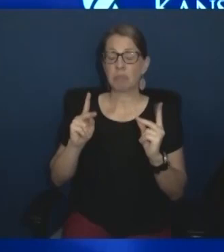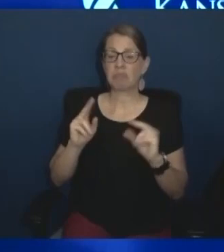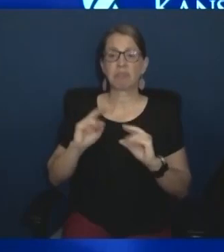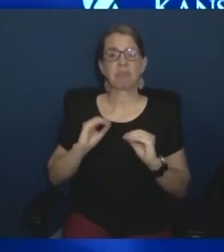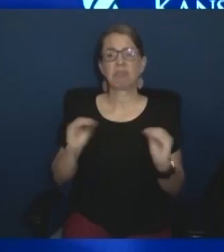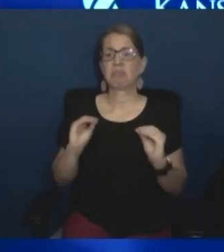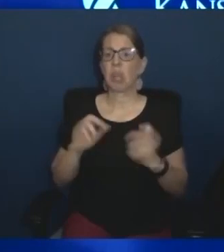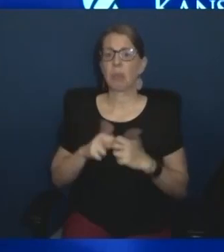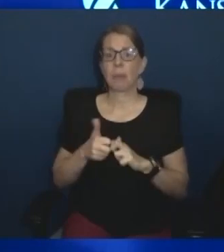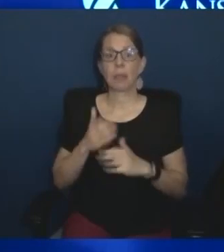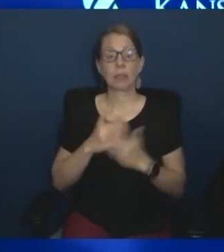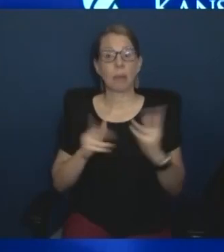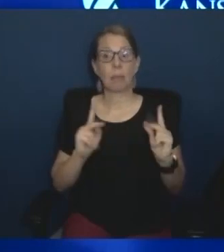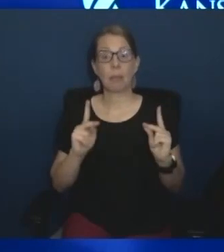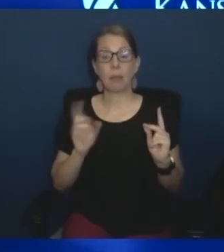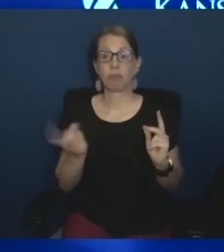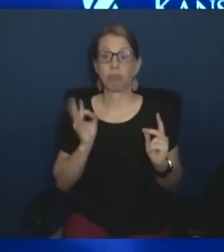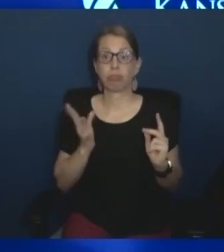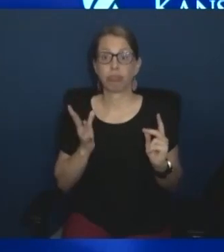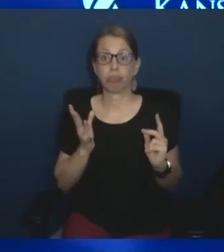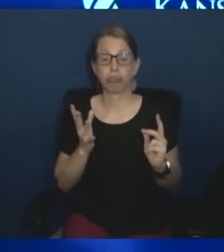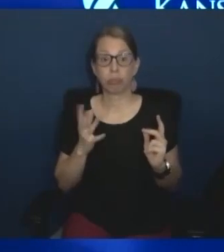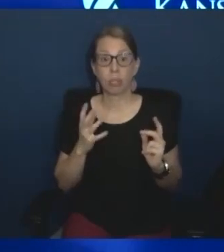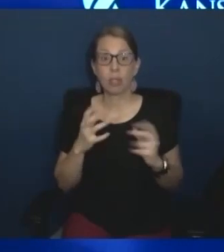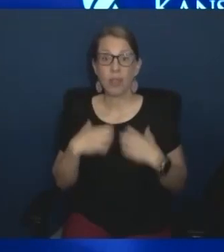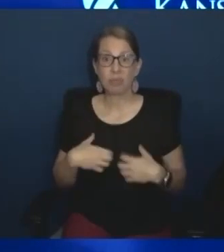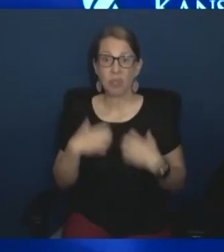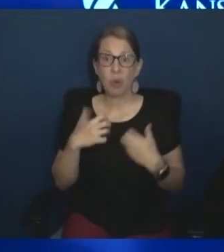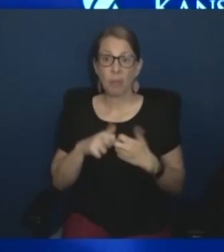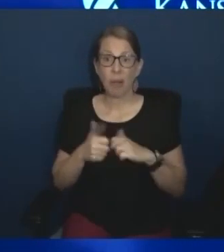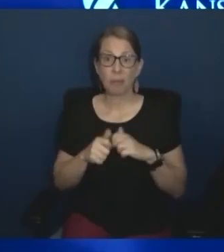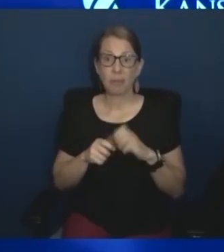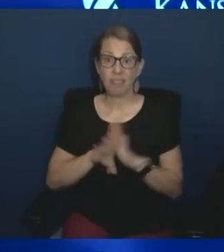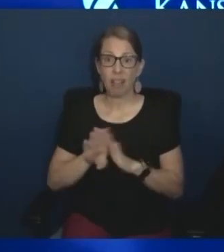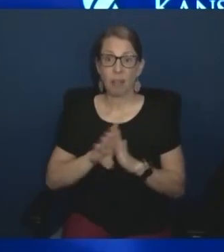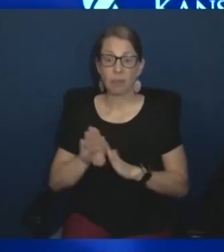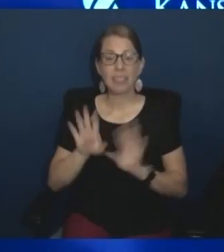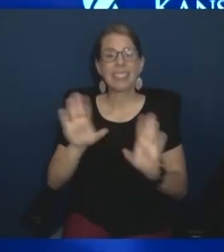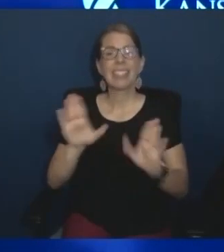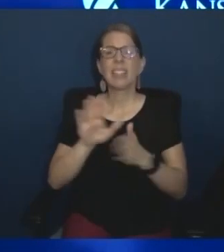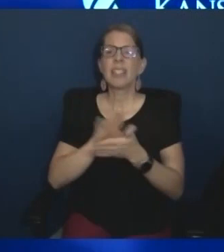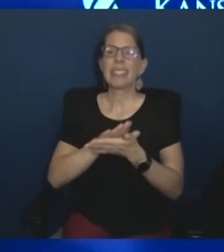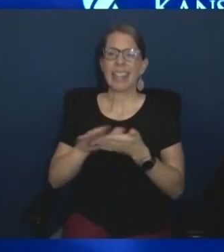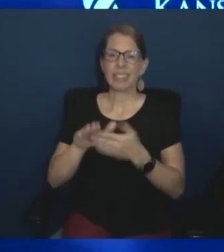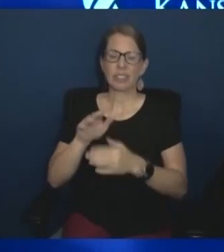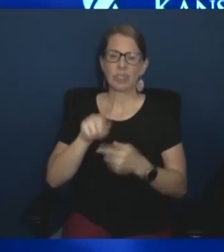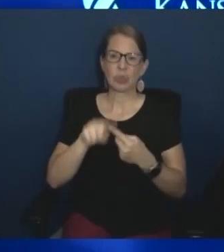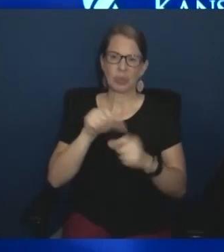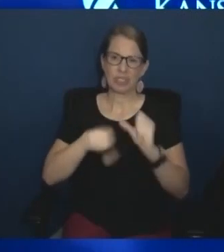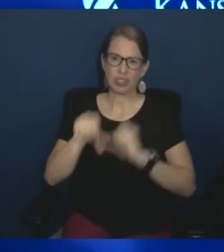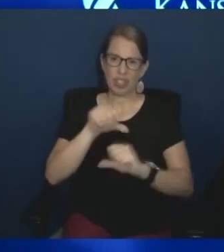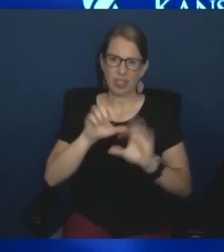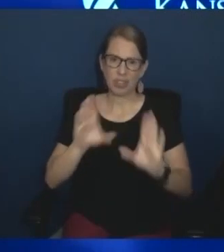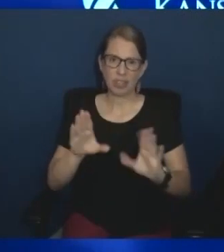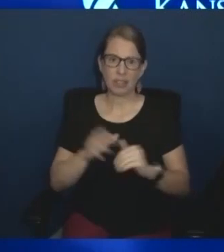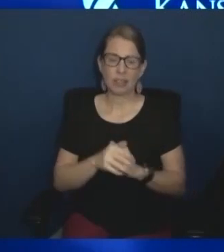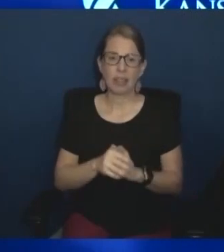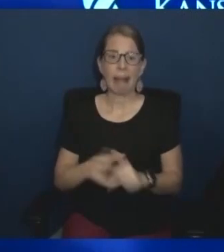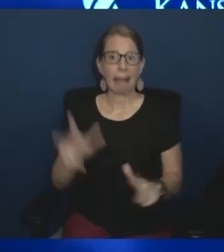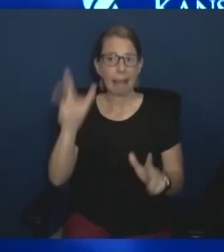detrimental. So just be kind to each other and listen and